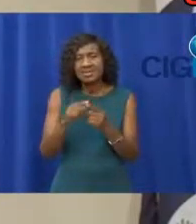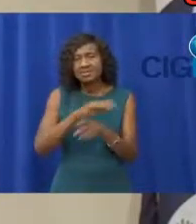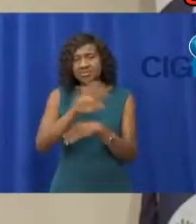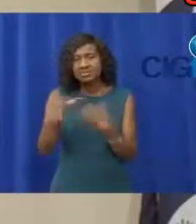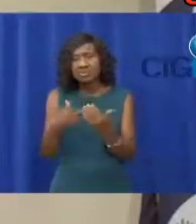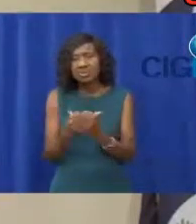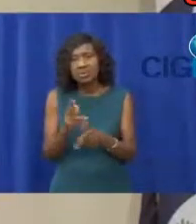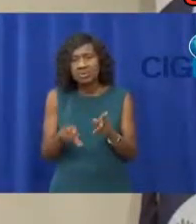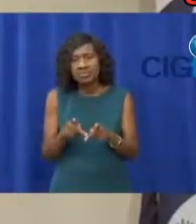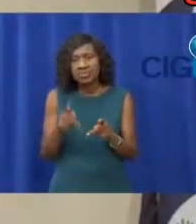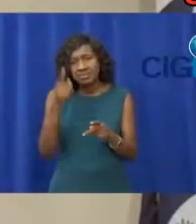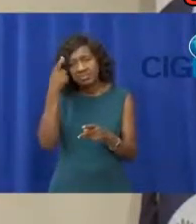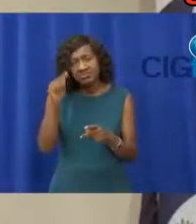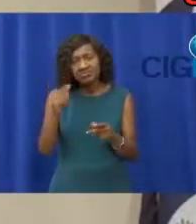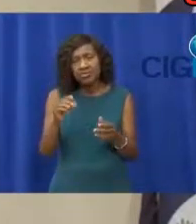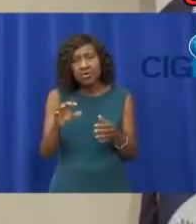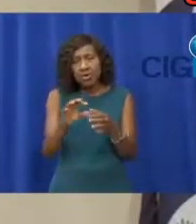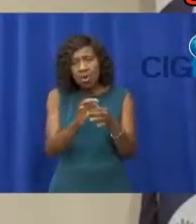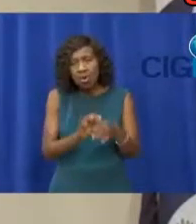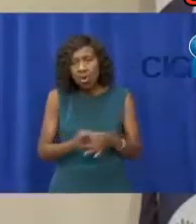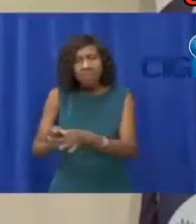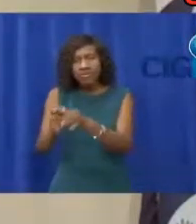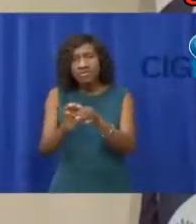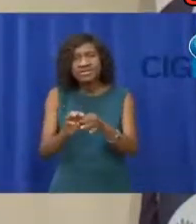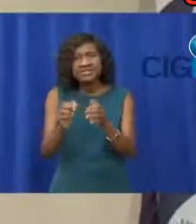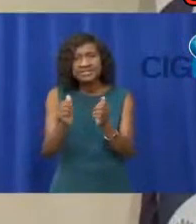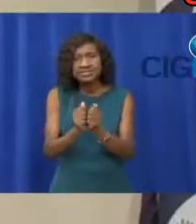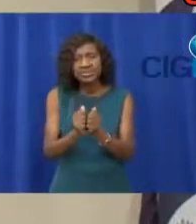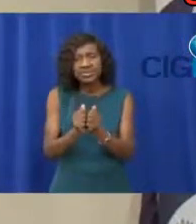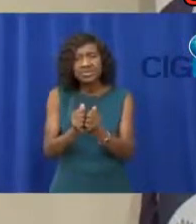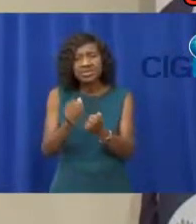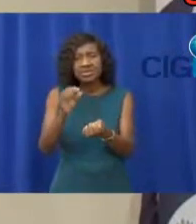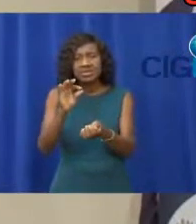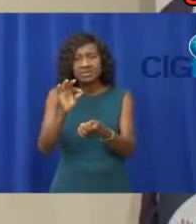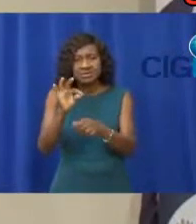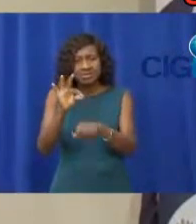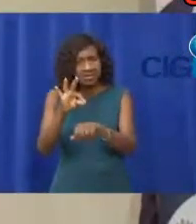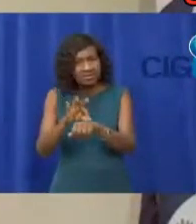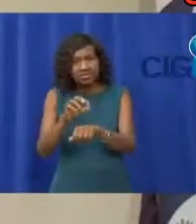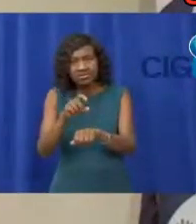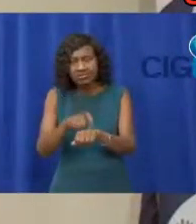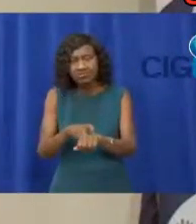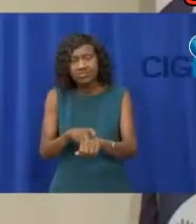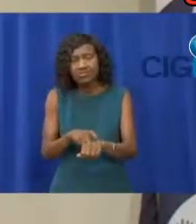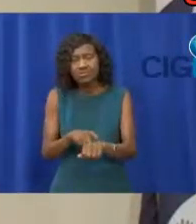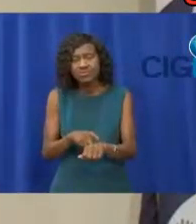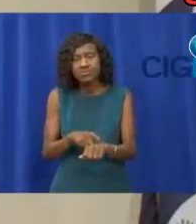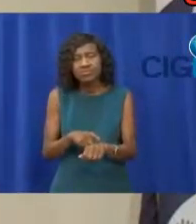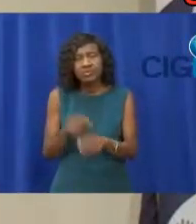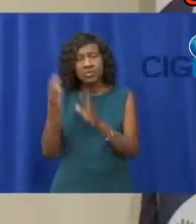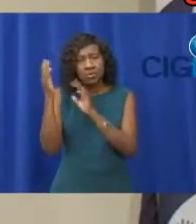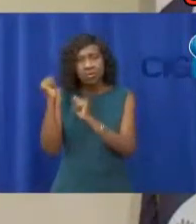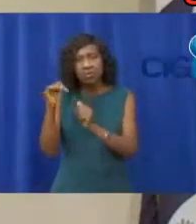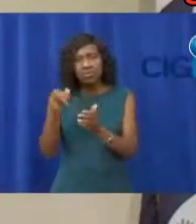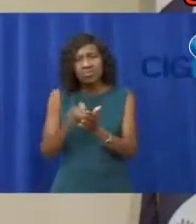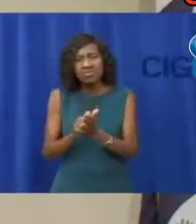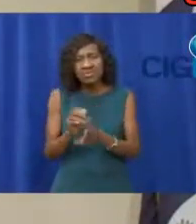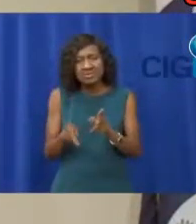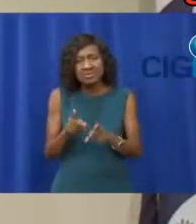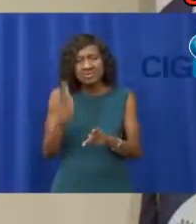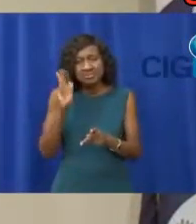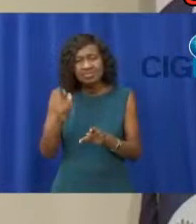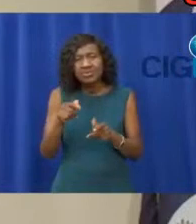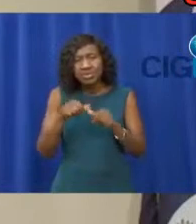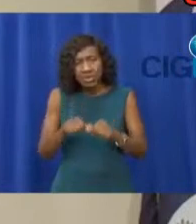the cooperation on the curfews. We absolutely need that to continue, and I hope people will step that up even